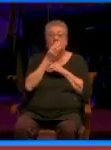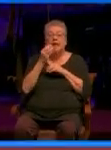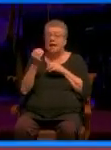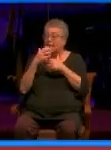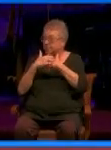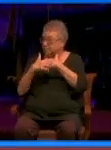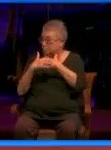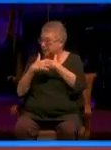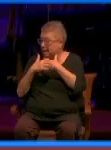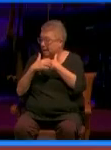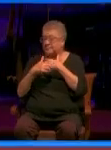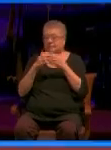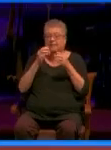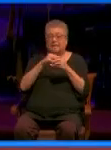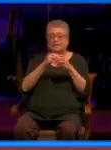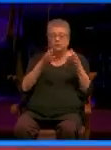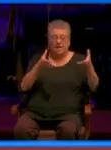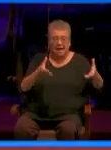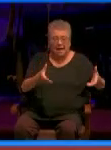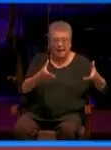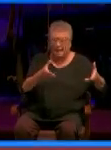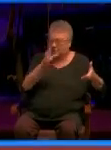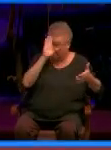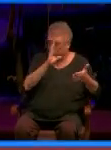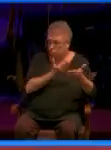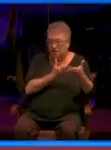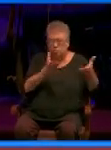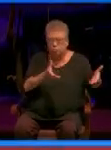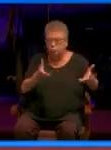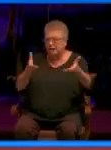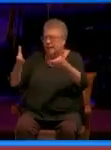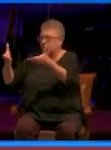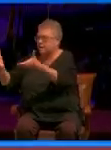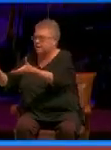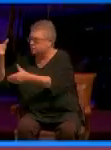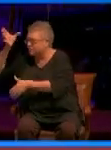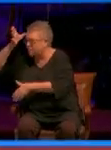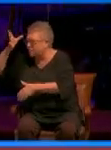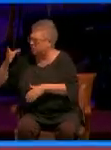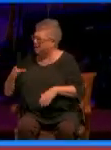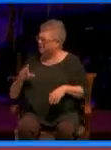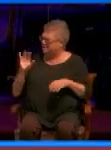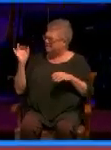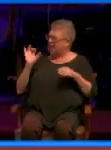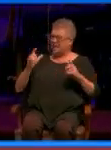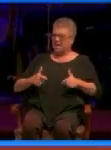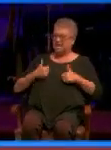had prepared into the hand of her son, Jacob. Does this not sound like a Lifetime movie?